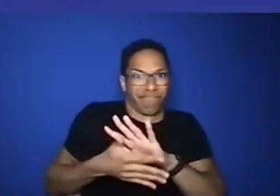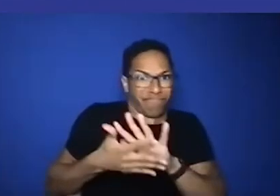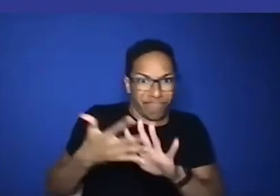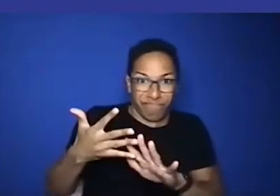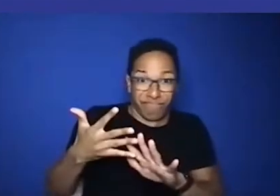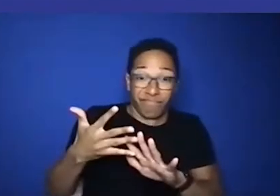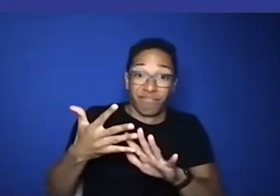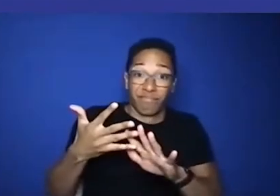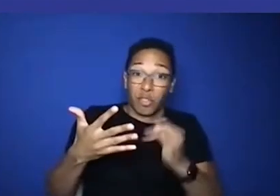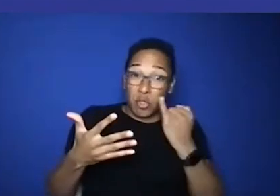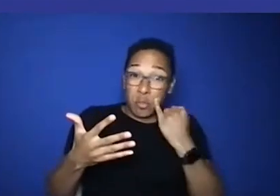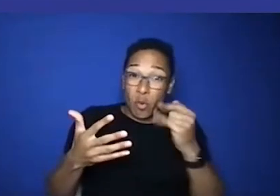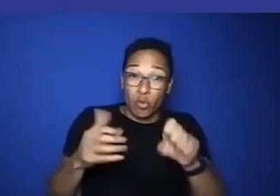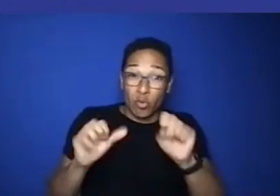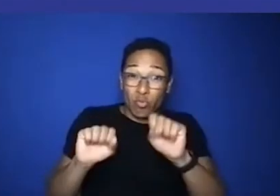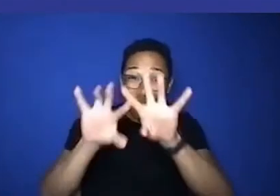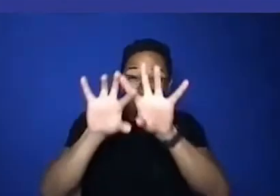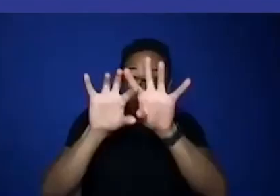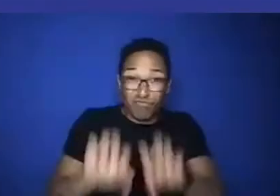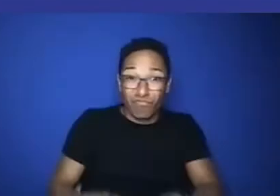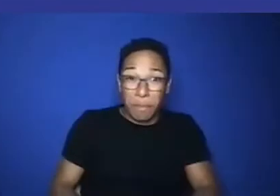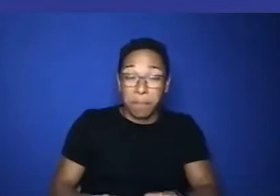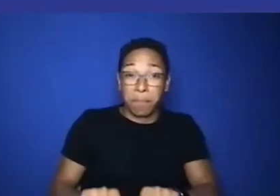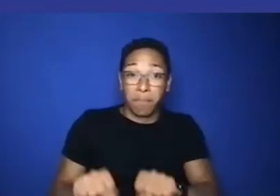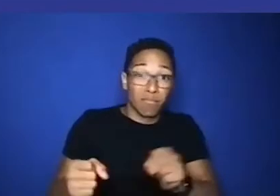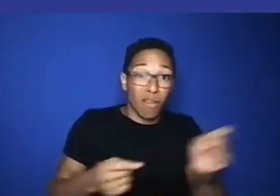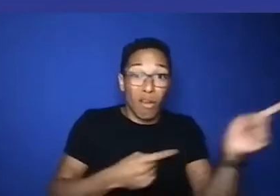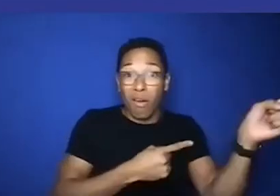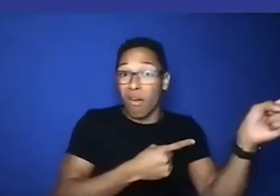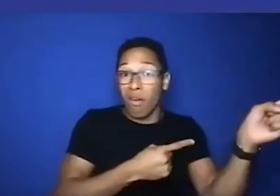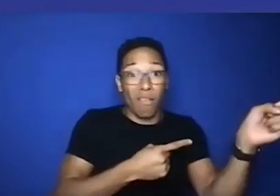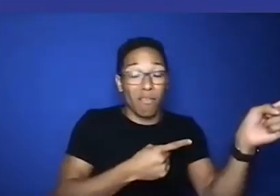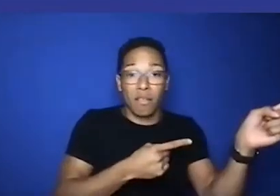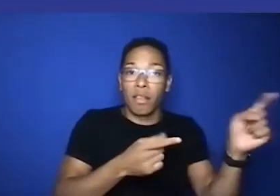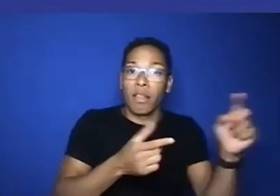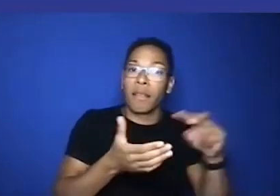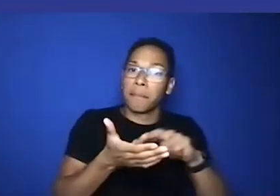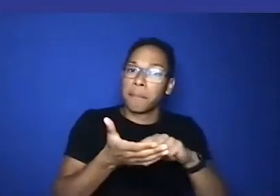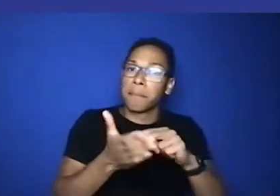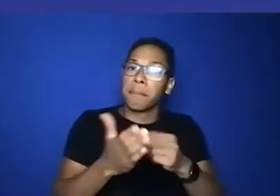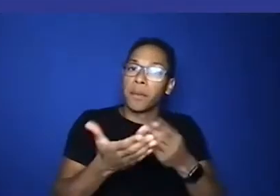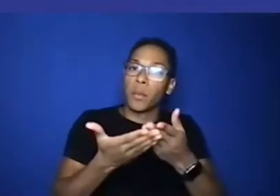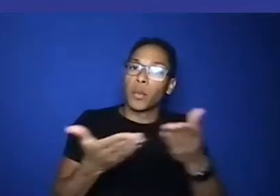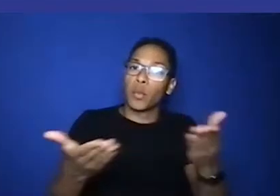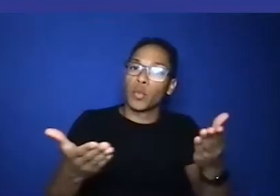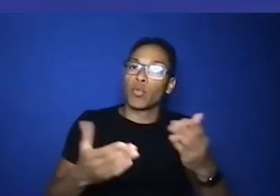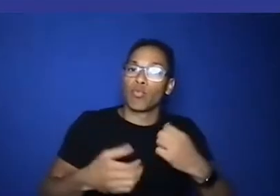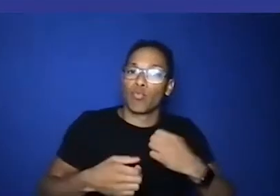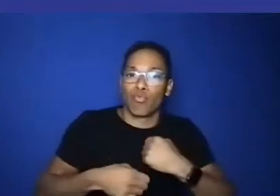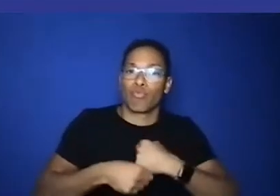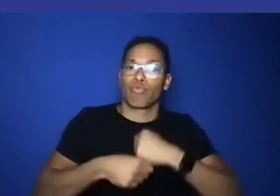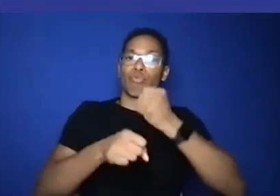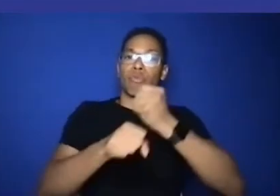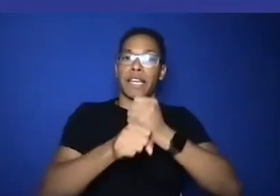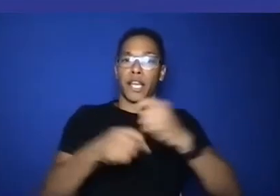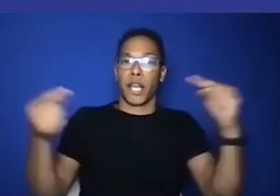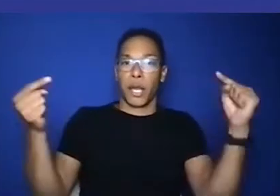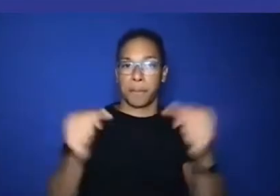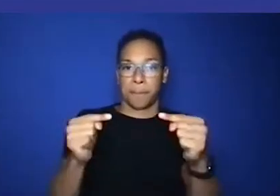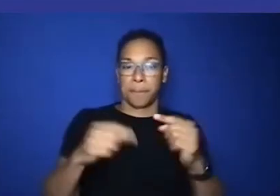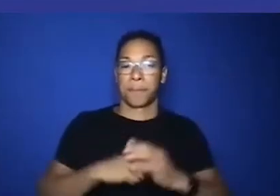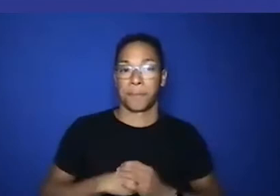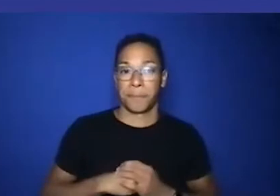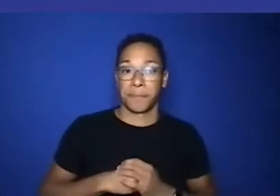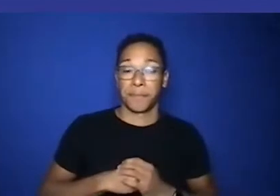when you strip it from those relationships and those resonances, you're creating and activating harm, and